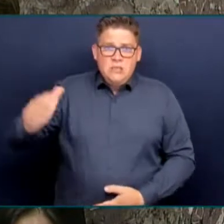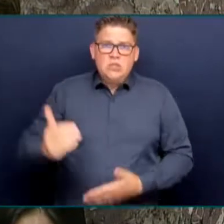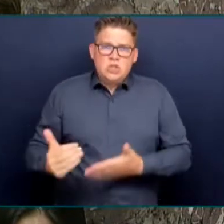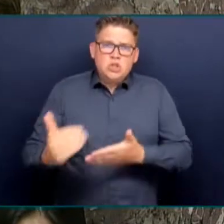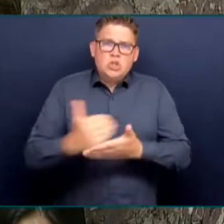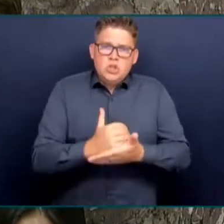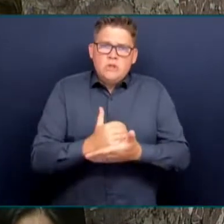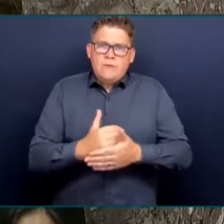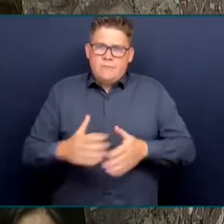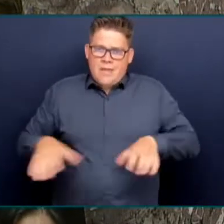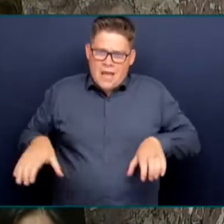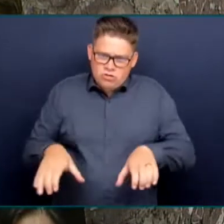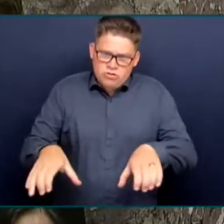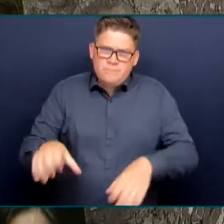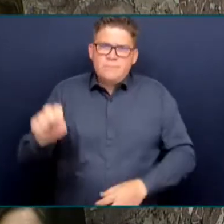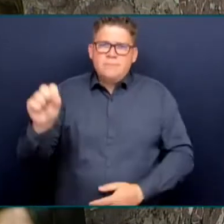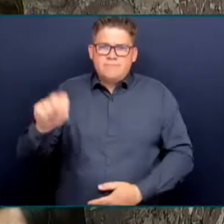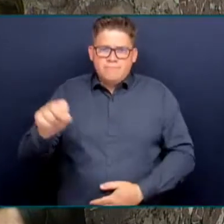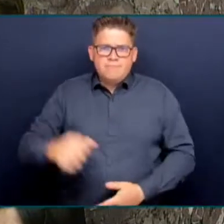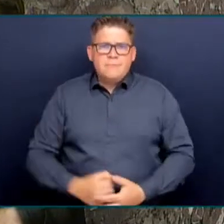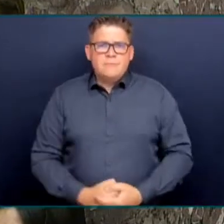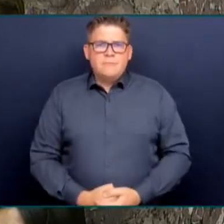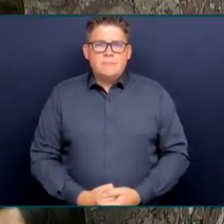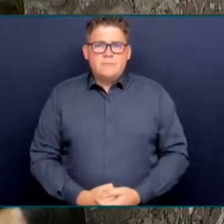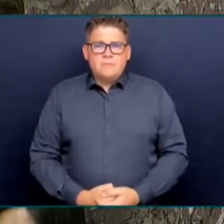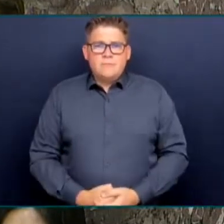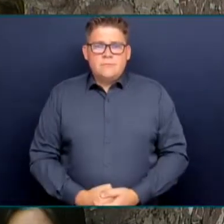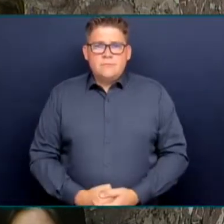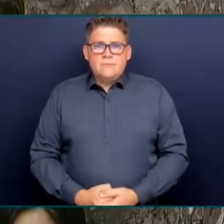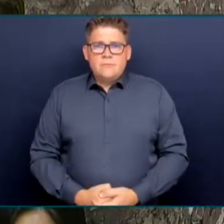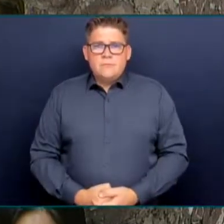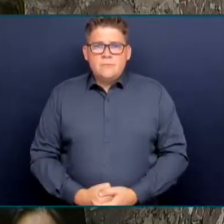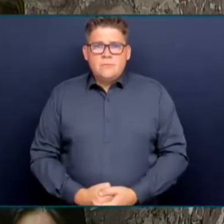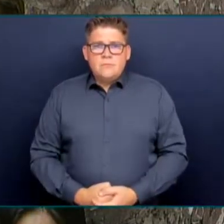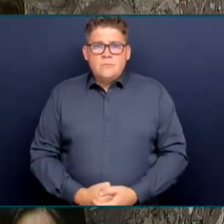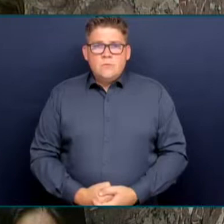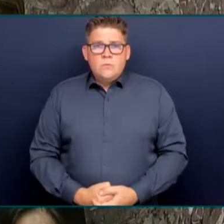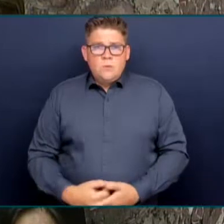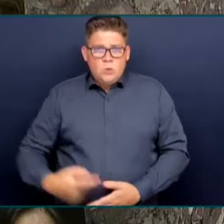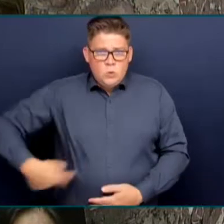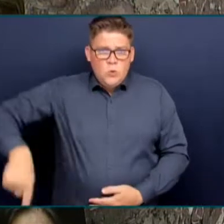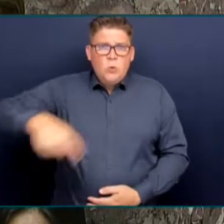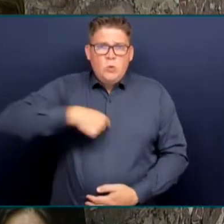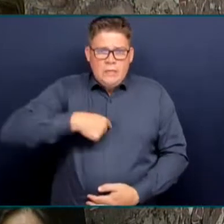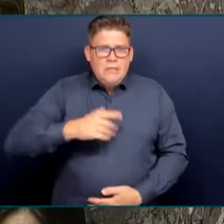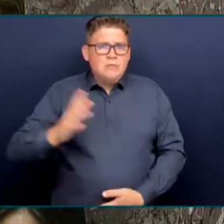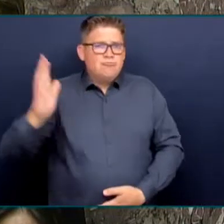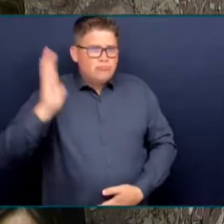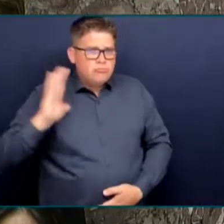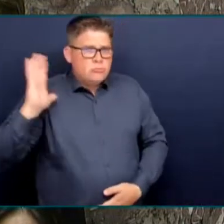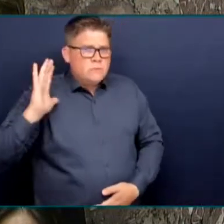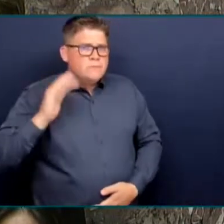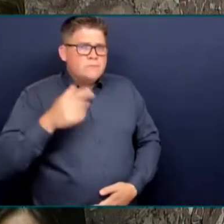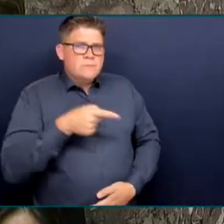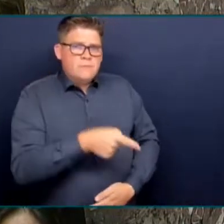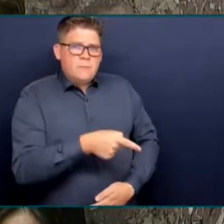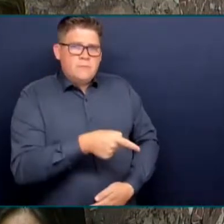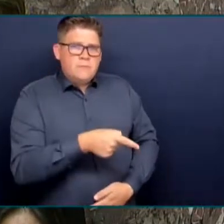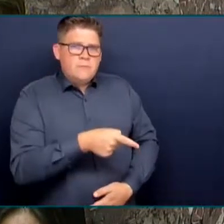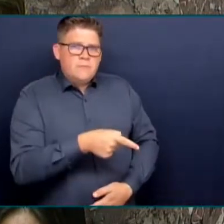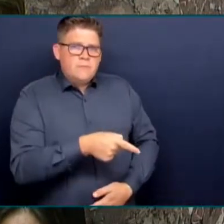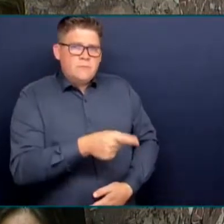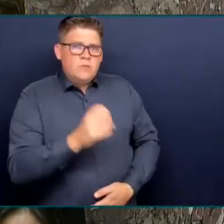We've gone, Honourable Speaker, from 0 urgent and primary care centres to